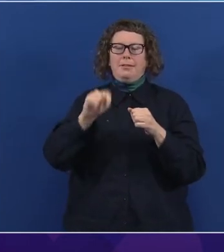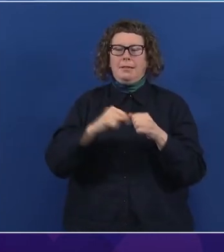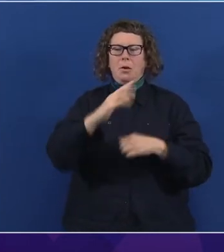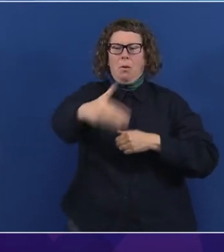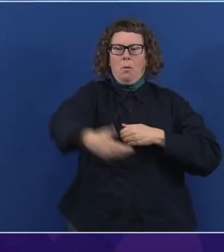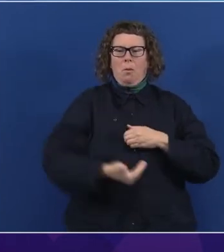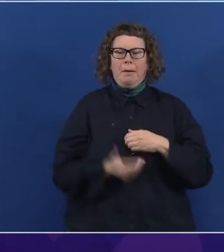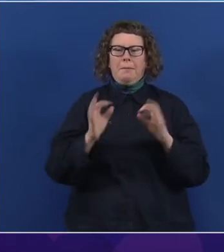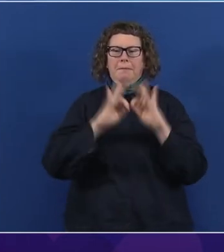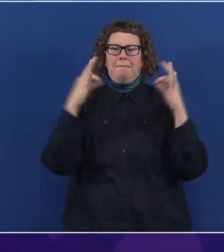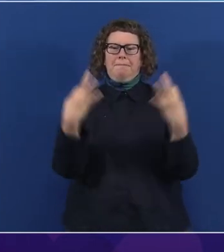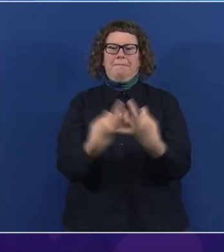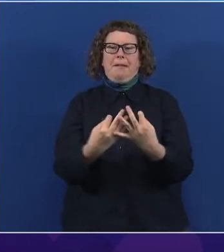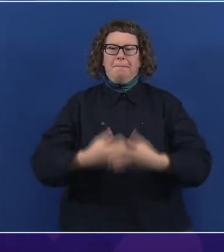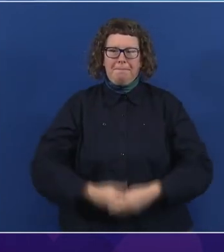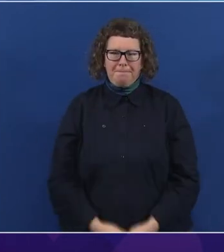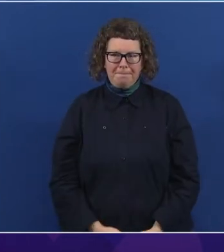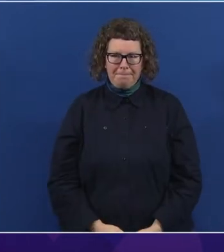to the family.